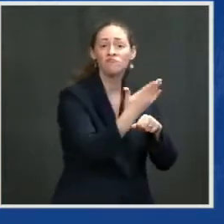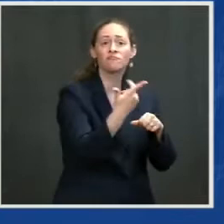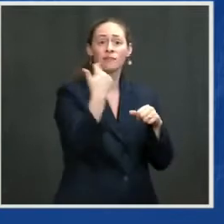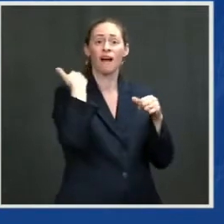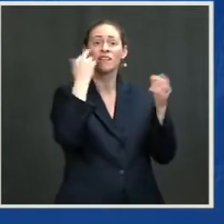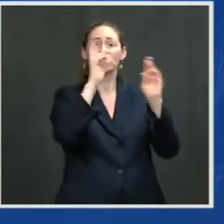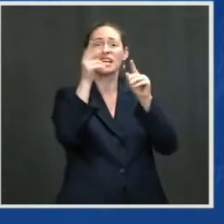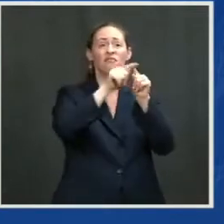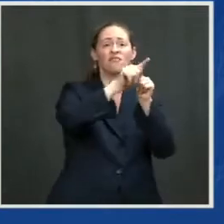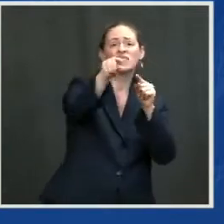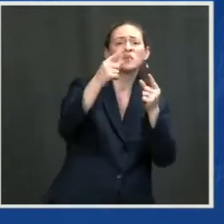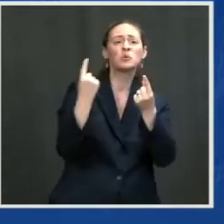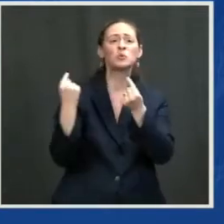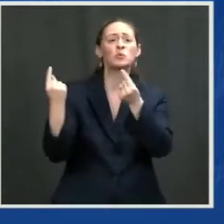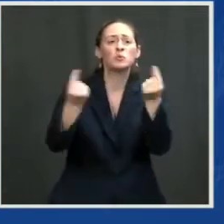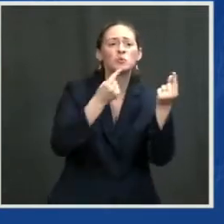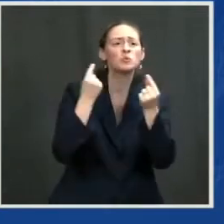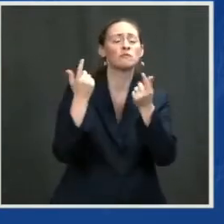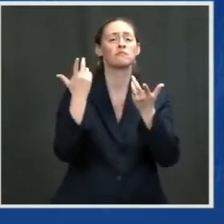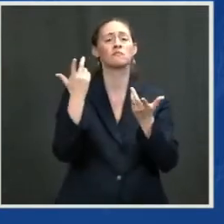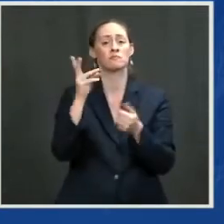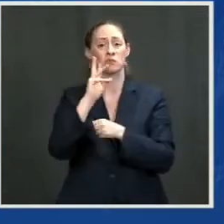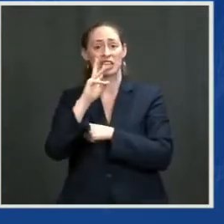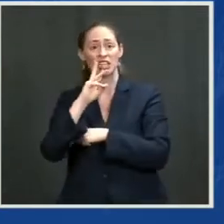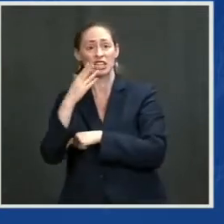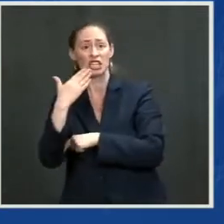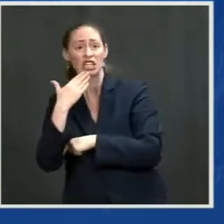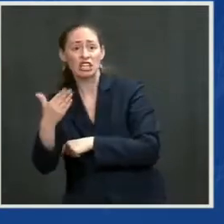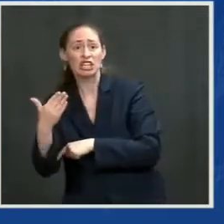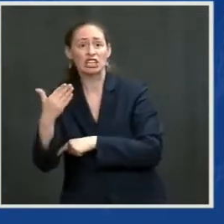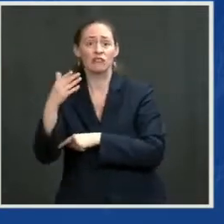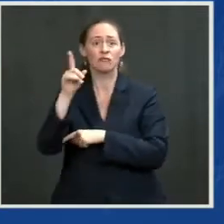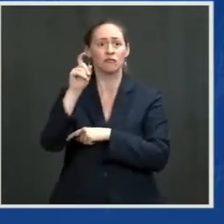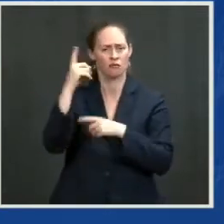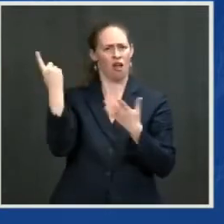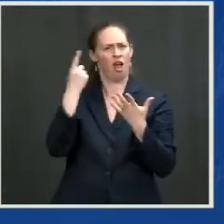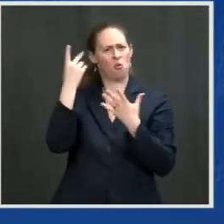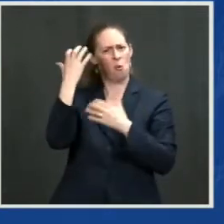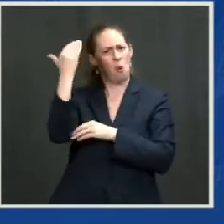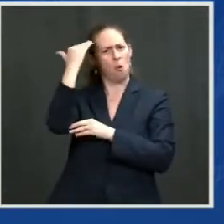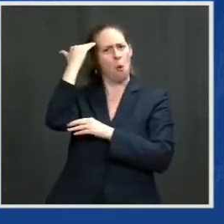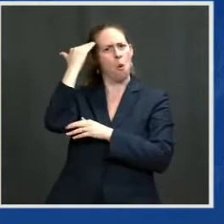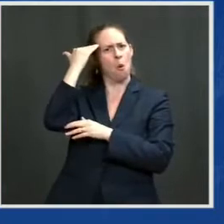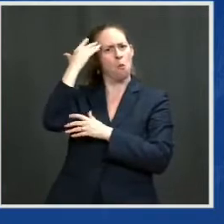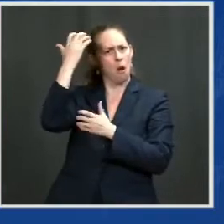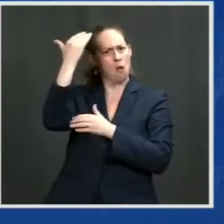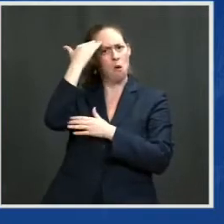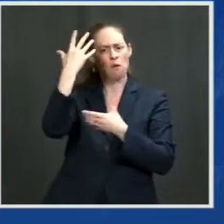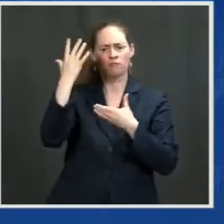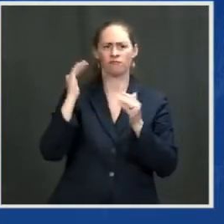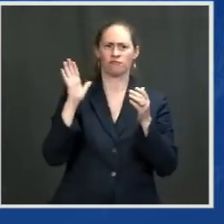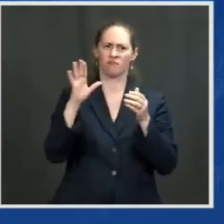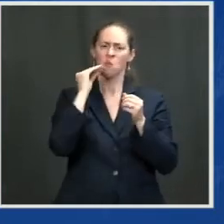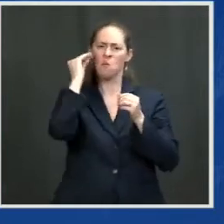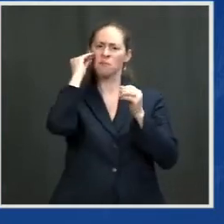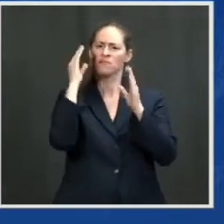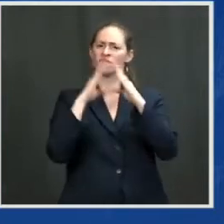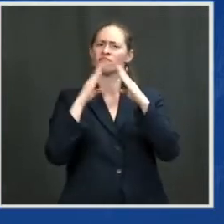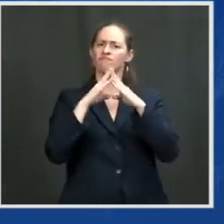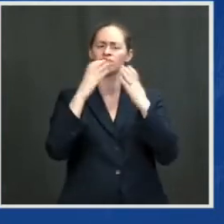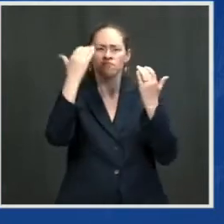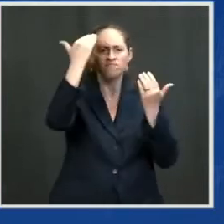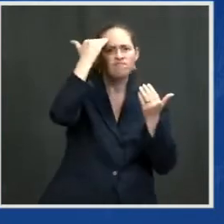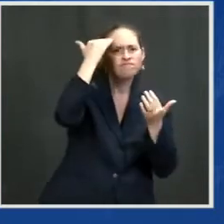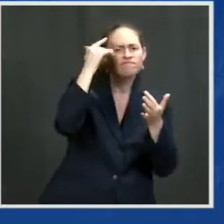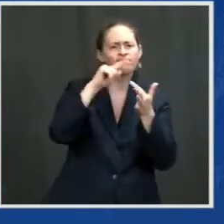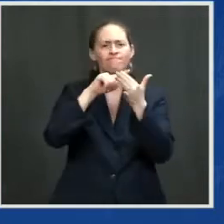the water supply? They want to know you have the best infrastructure. Companies and corporations go where they can get their product made the quickest